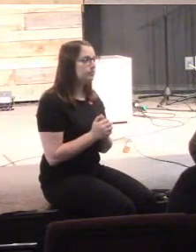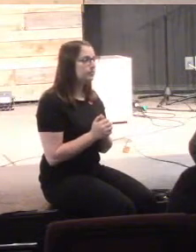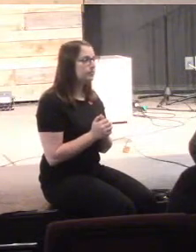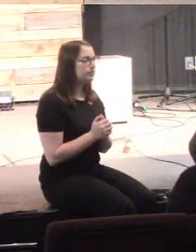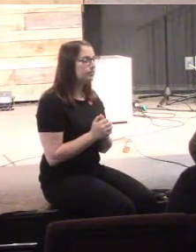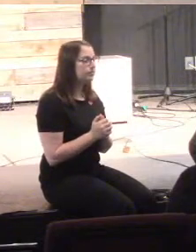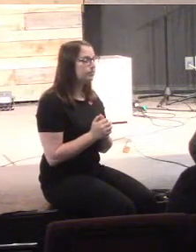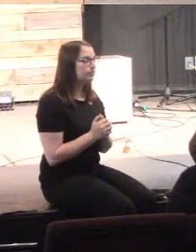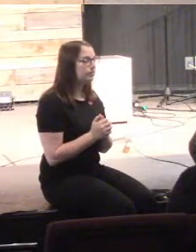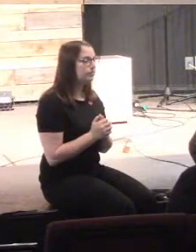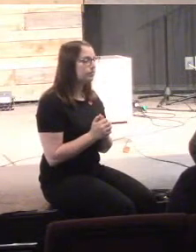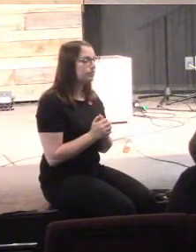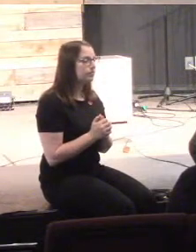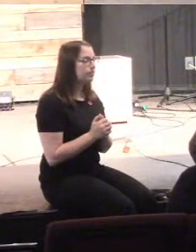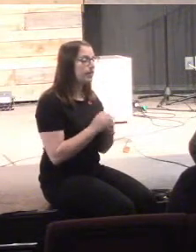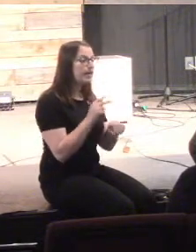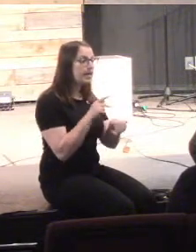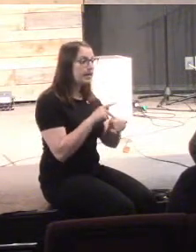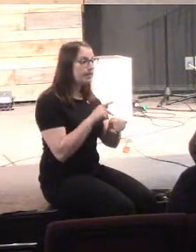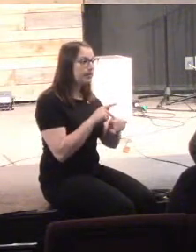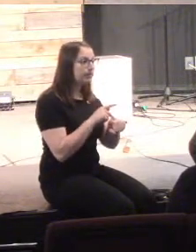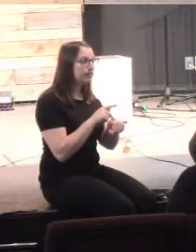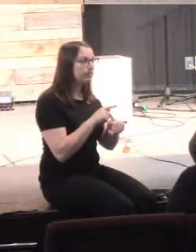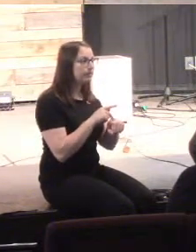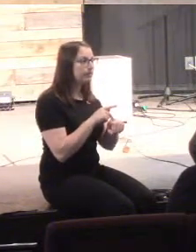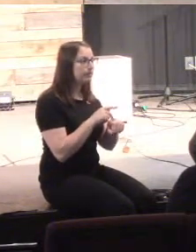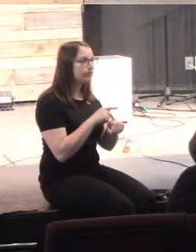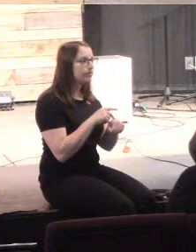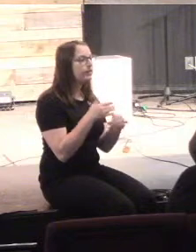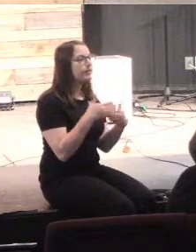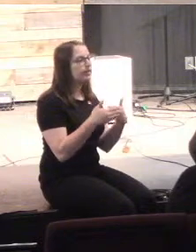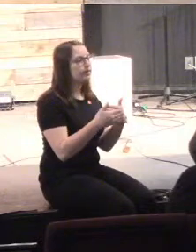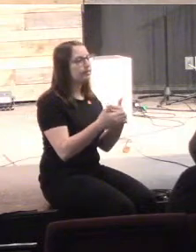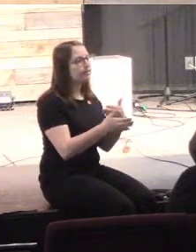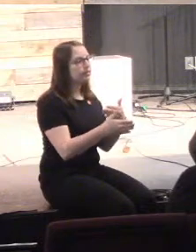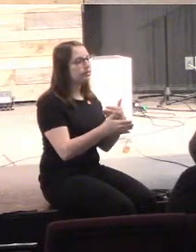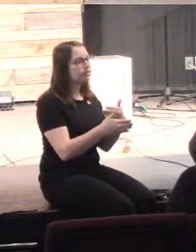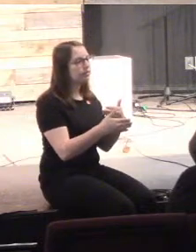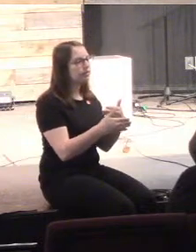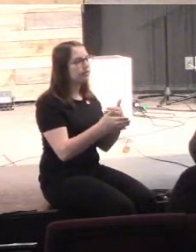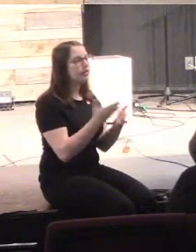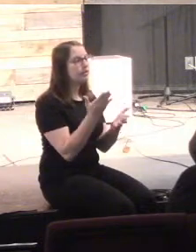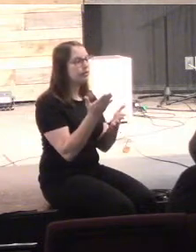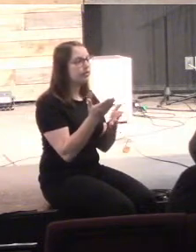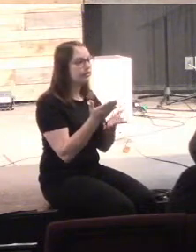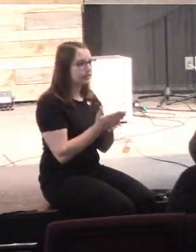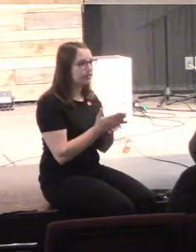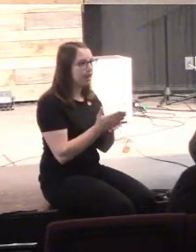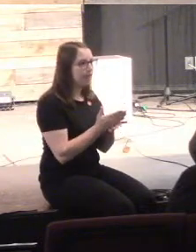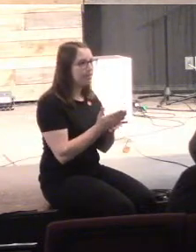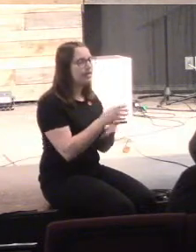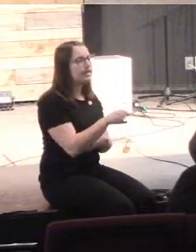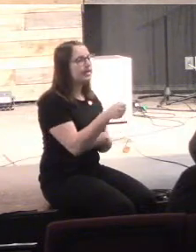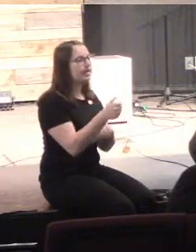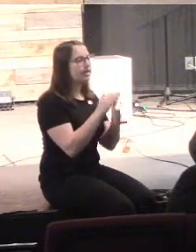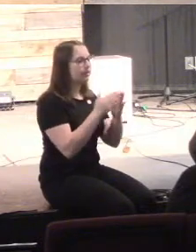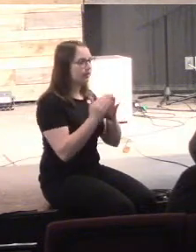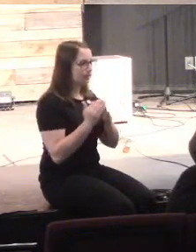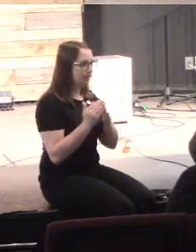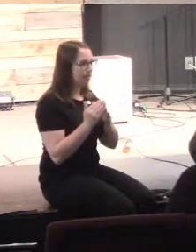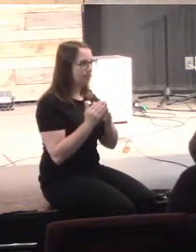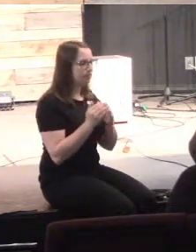Peter eventually will end up in Caesarea, where he is going to end up meeting with